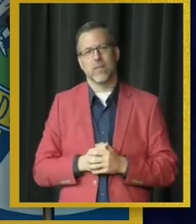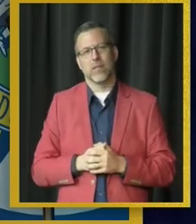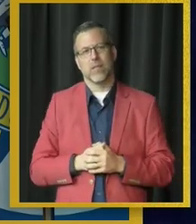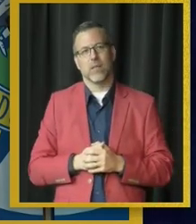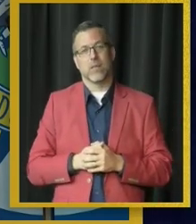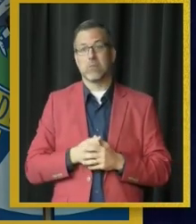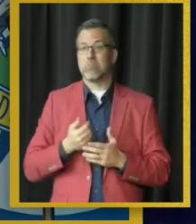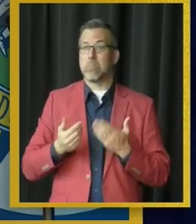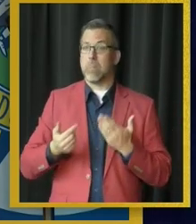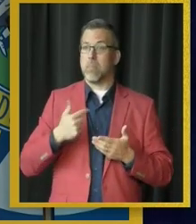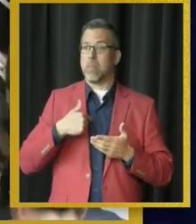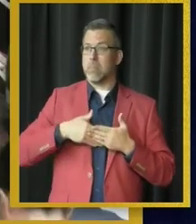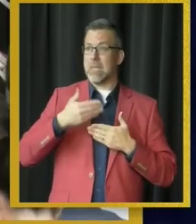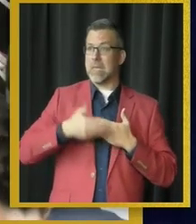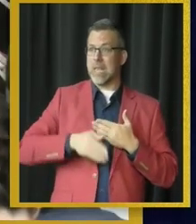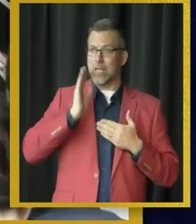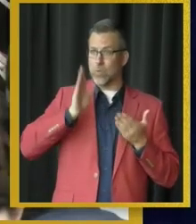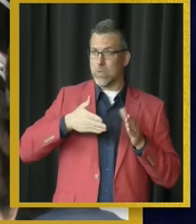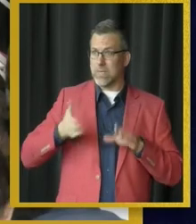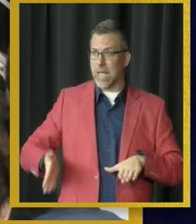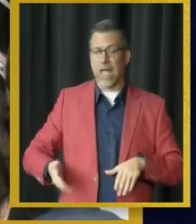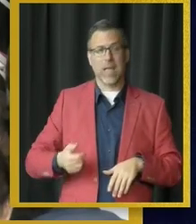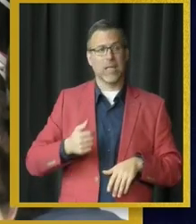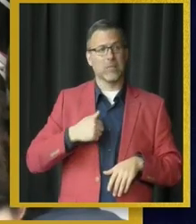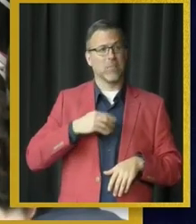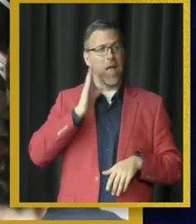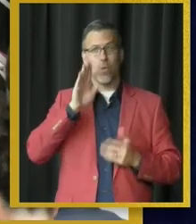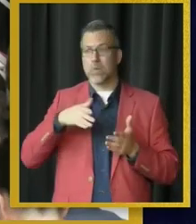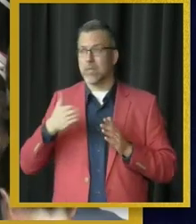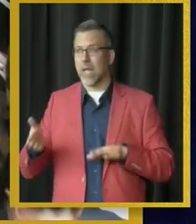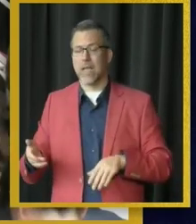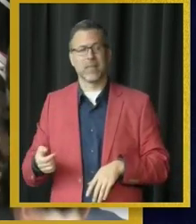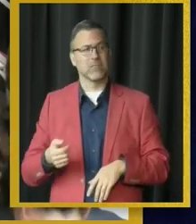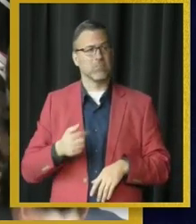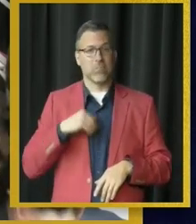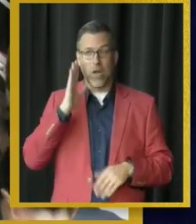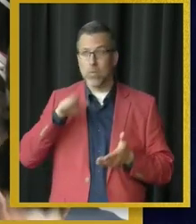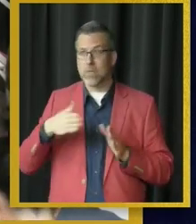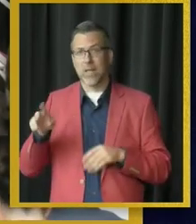I next? Am I next? Am I next?